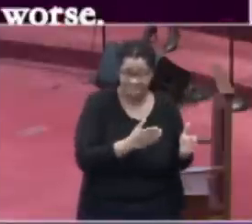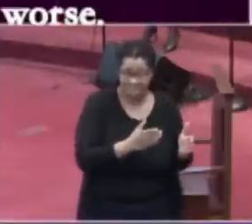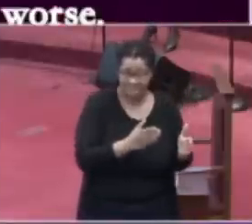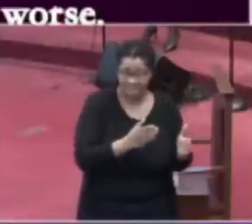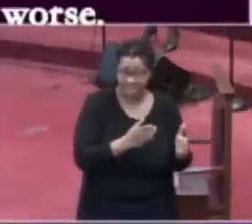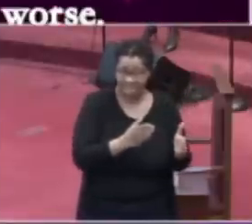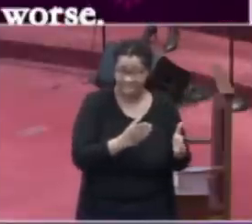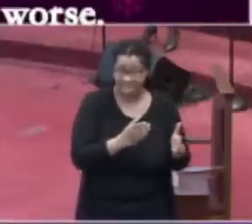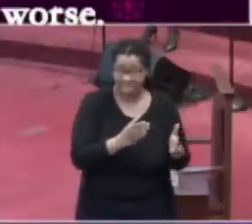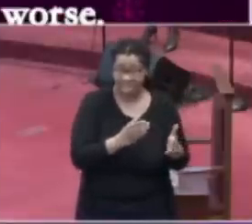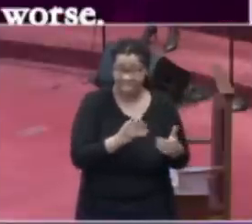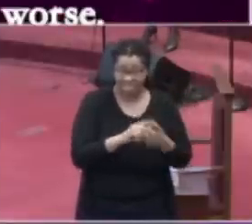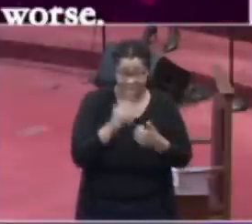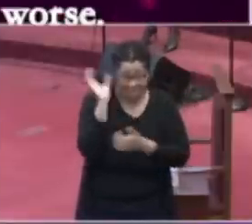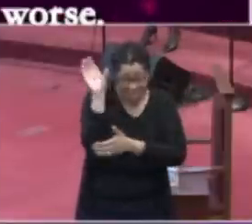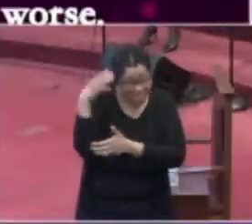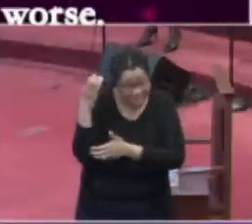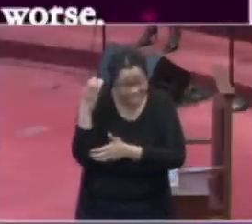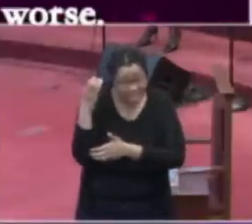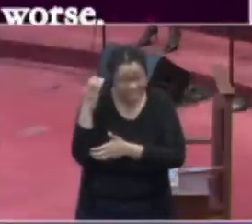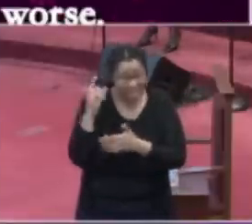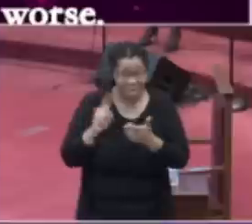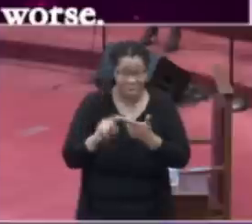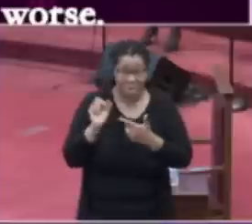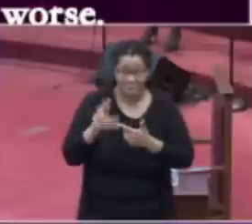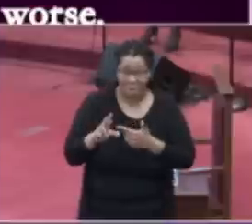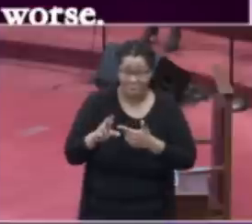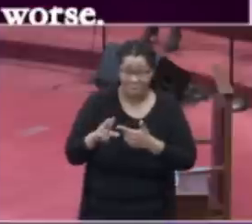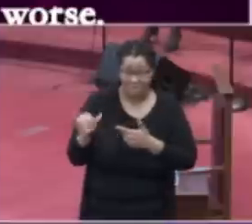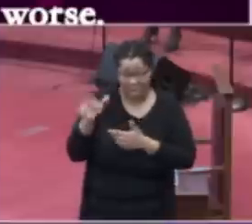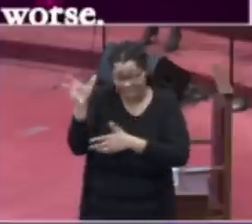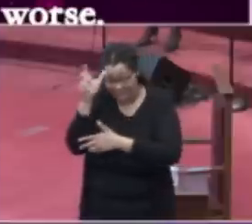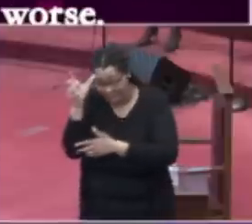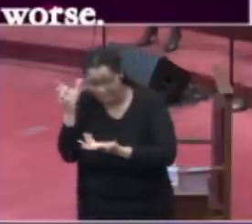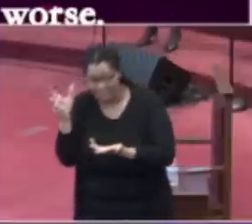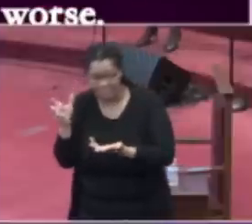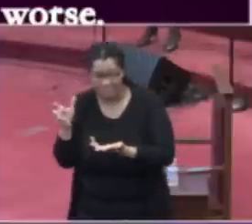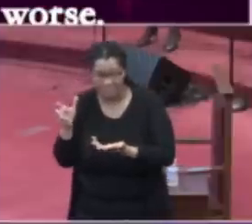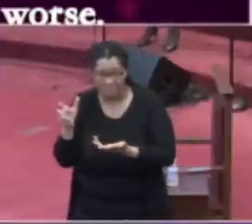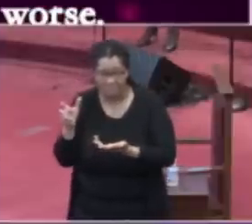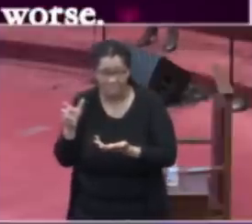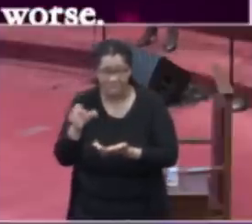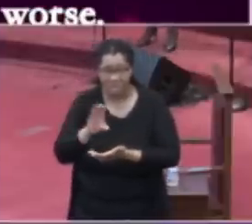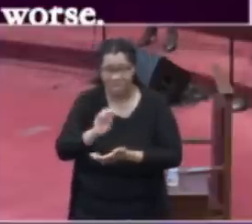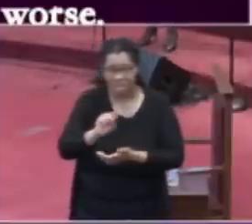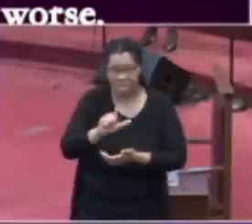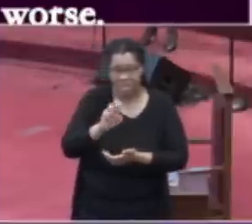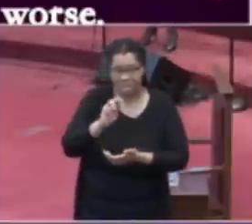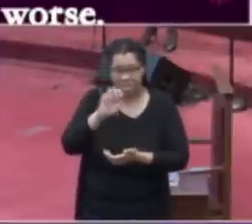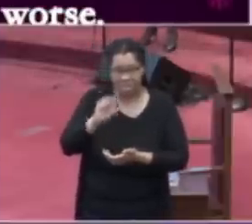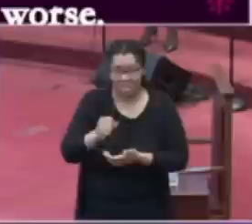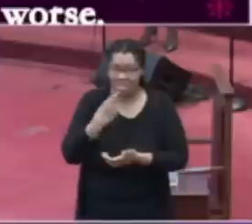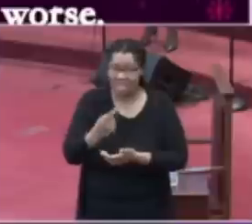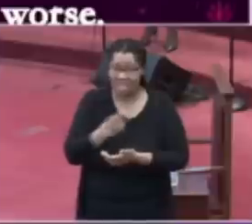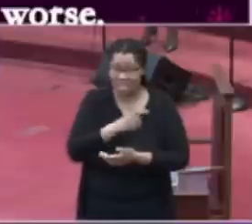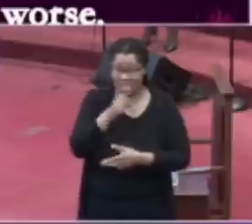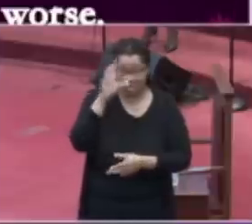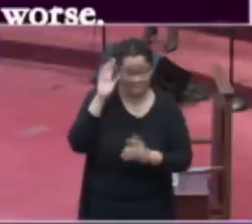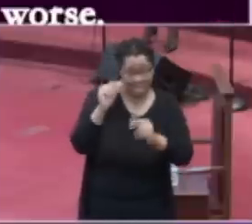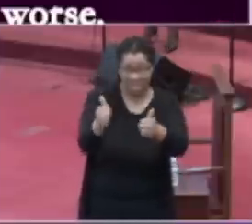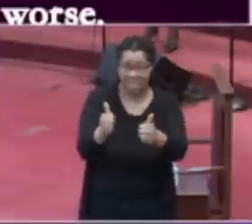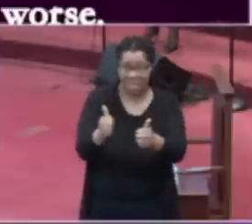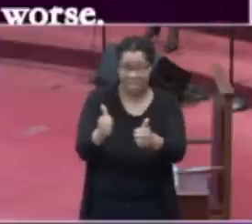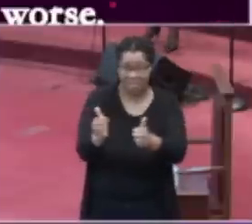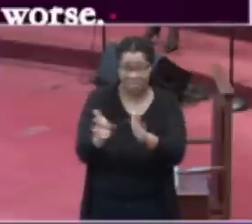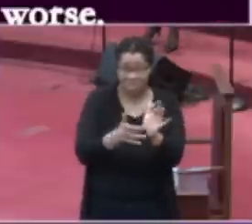be either a lunatic or else he would be the devil of hell. C.S. Lewis says, you must make a choice. Either this